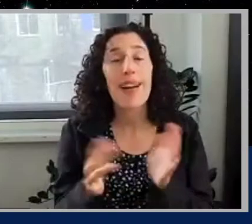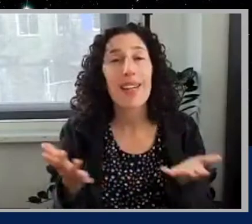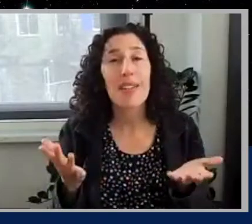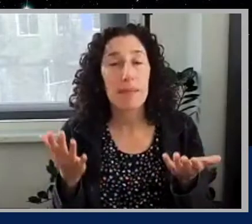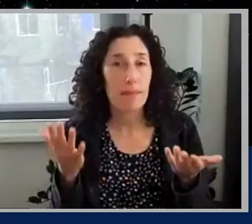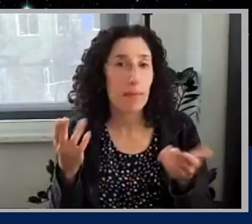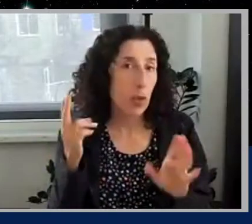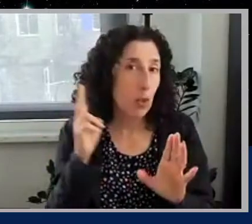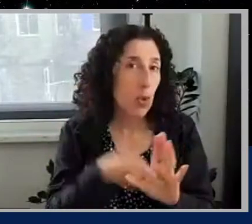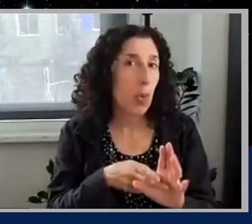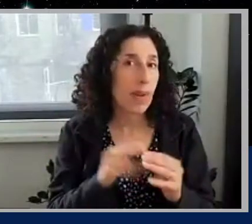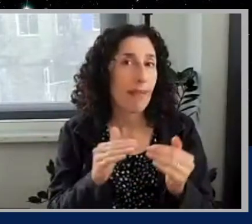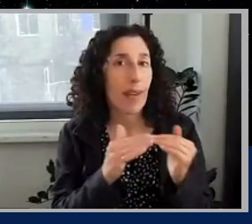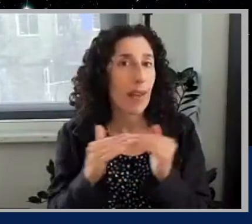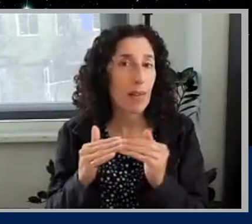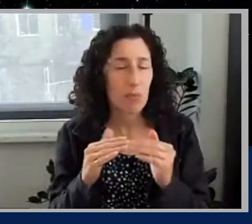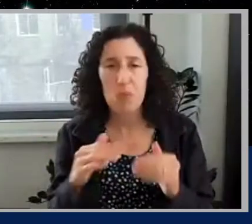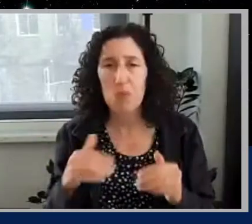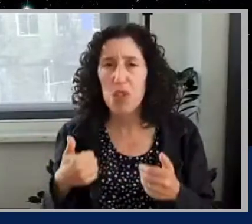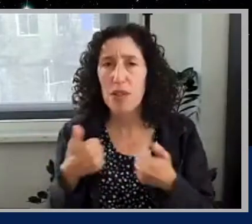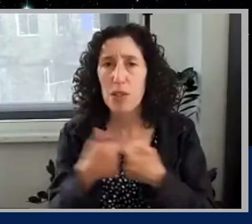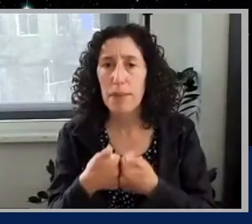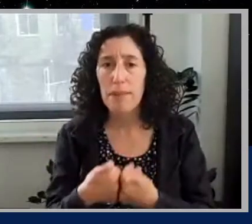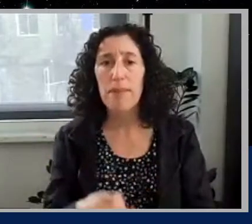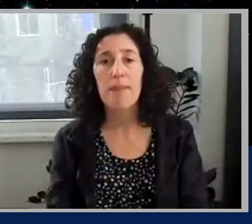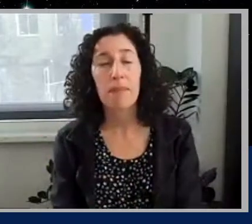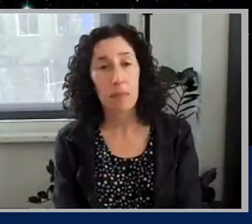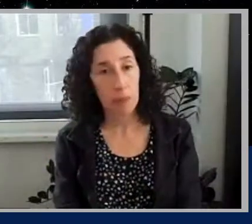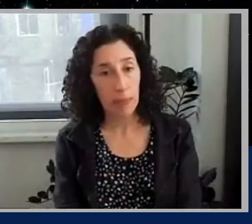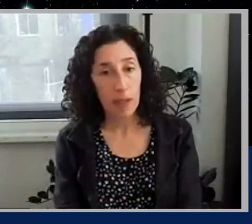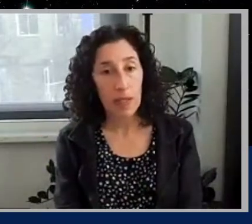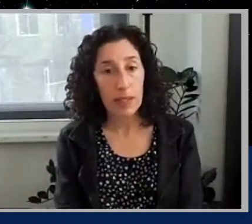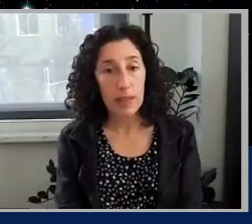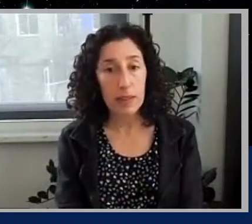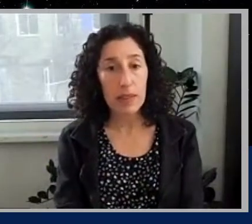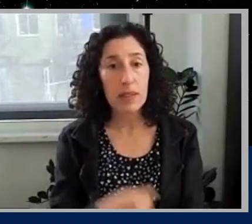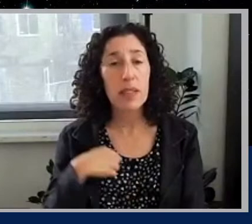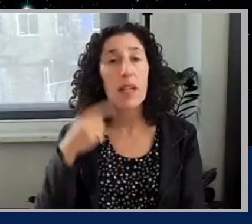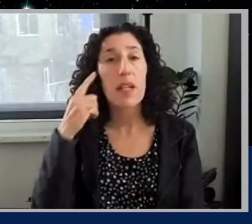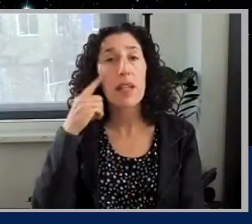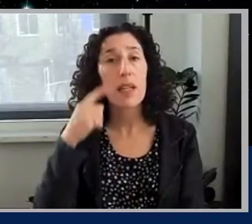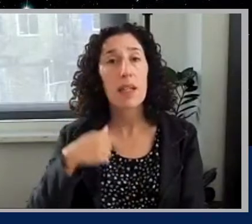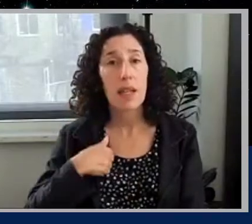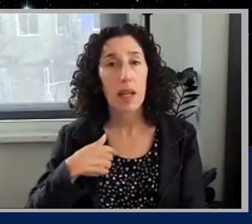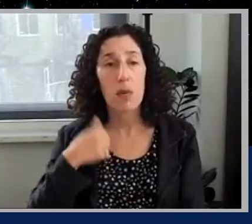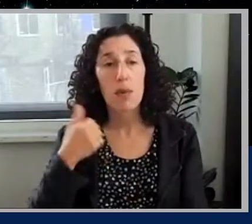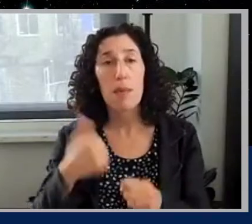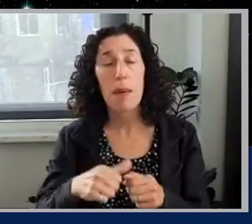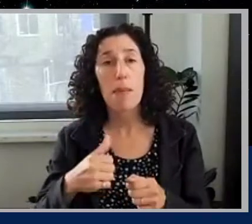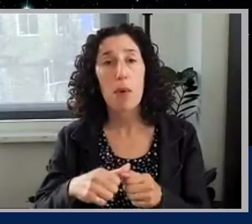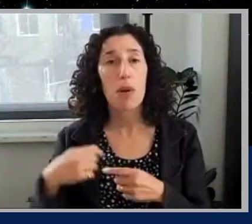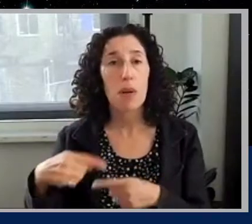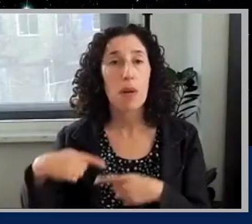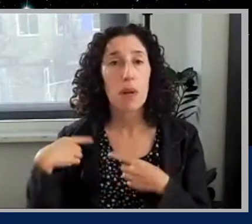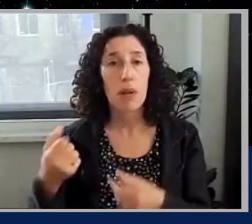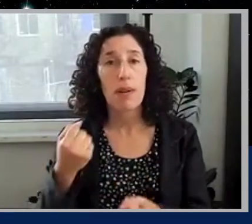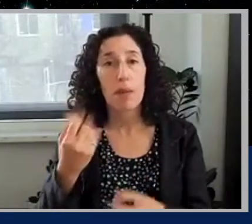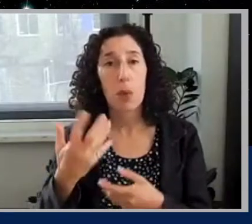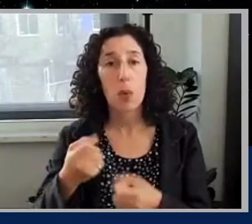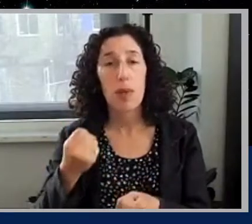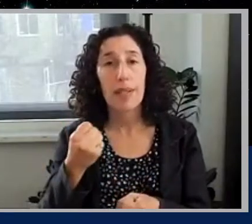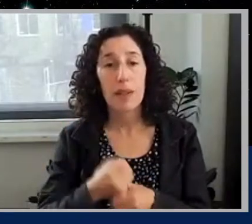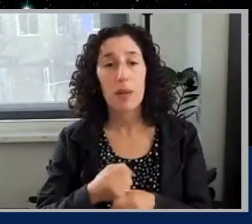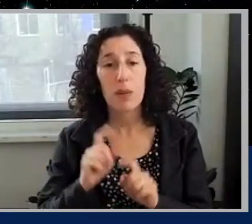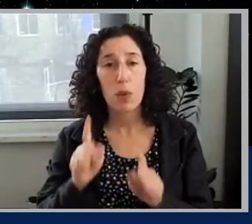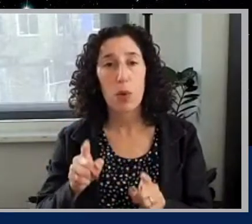it's challenging. Yeah, I think I remember within the last couple of years, conferences in general, and I think